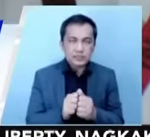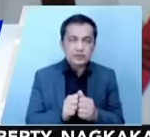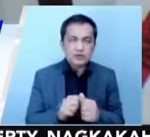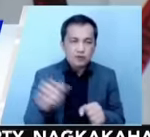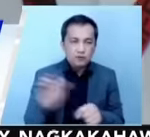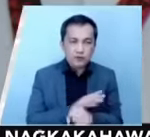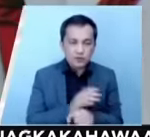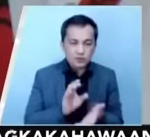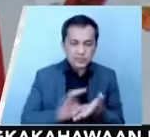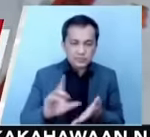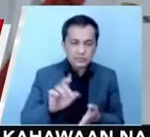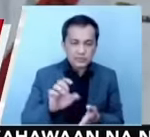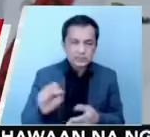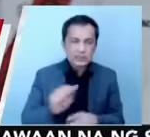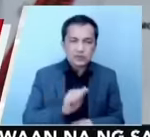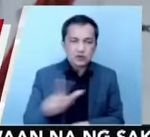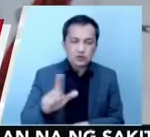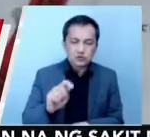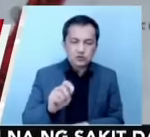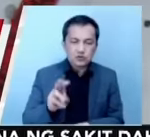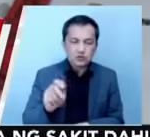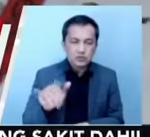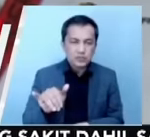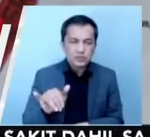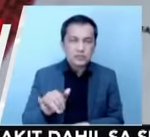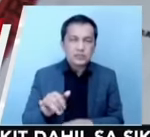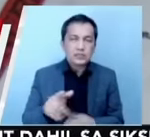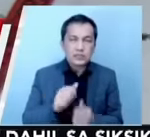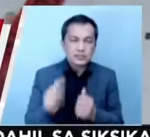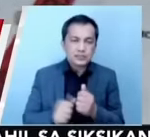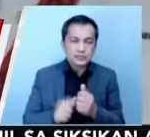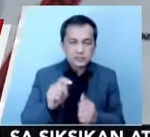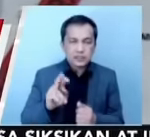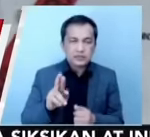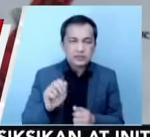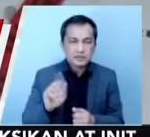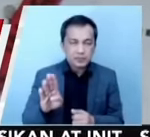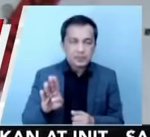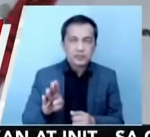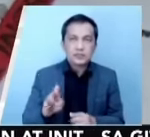all tollways under TRB's jurisdiction. And in July